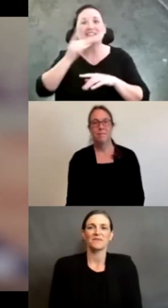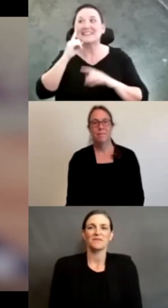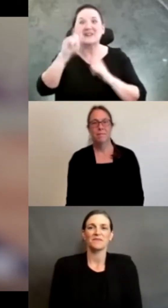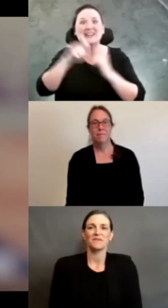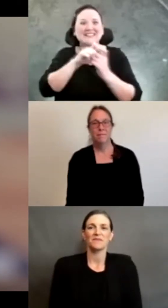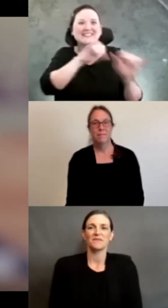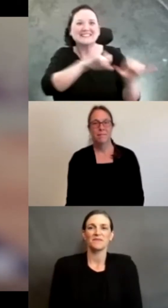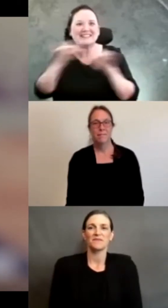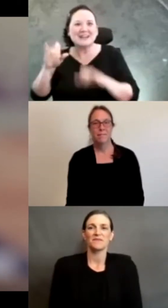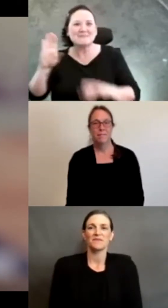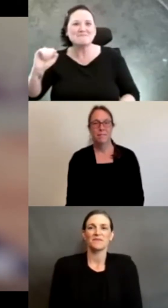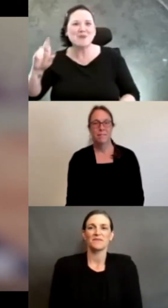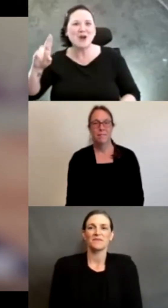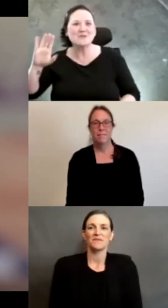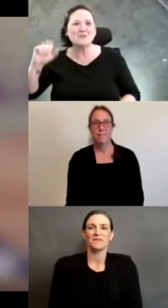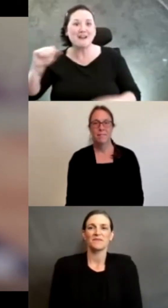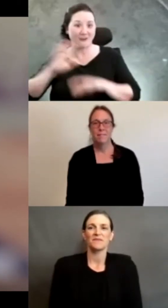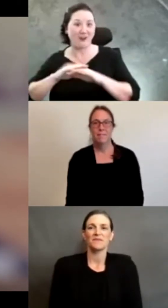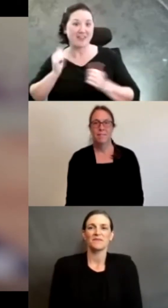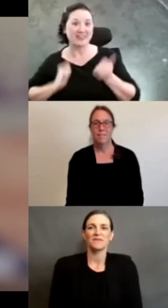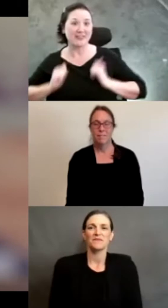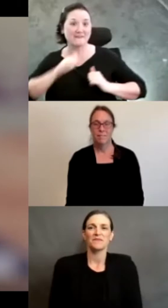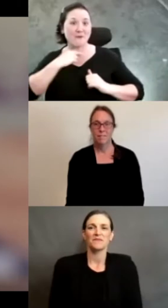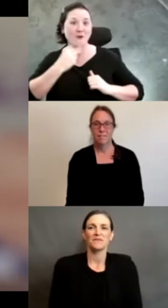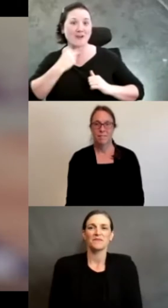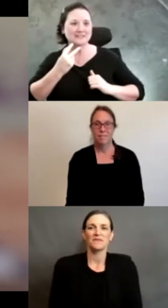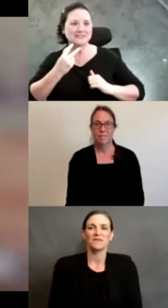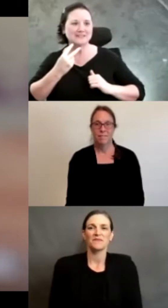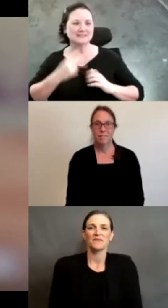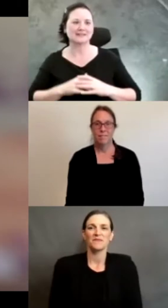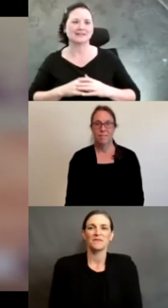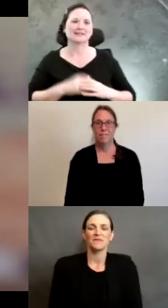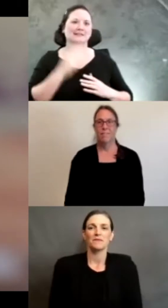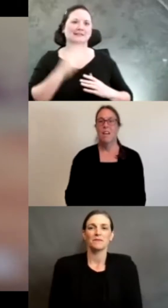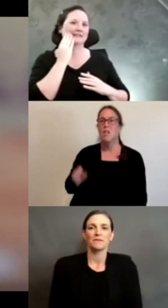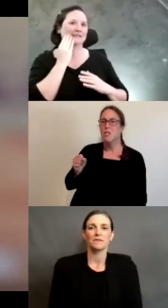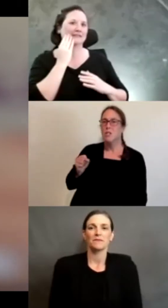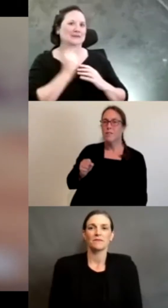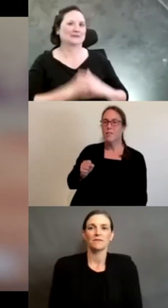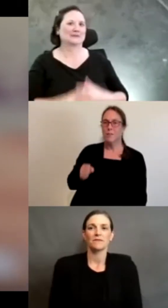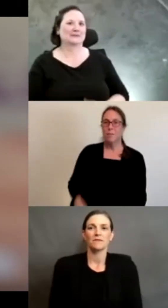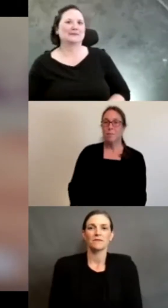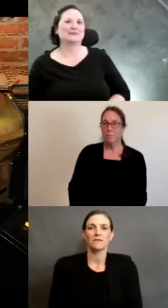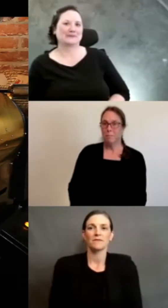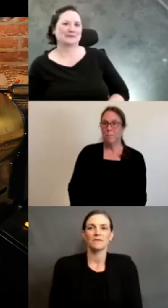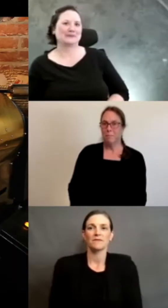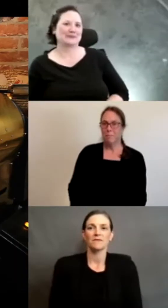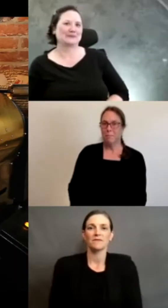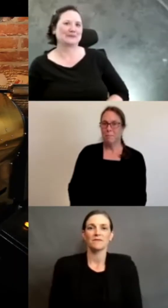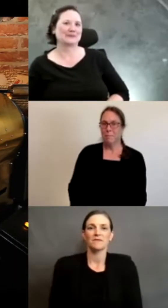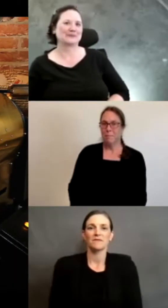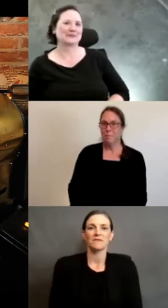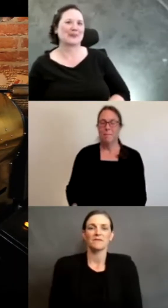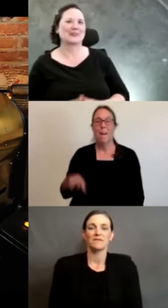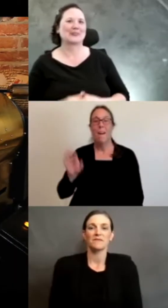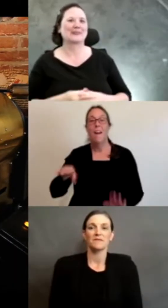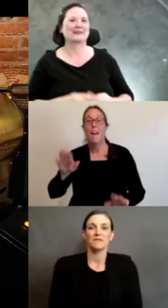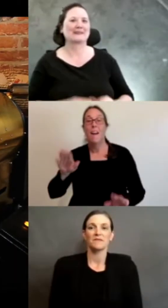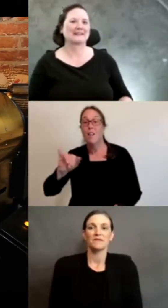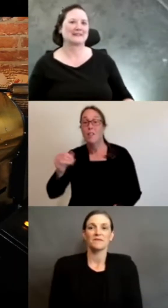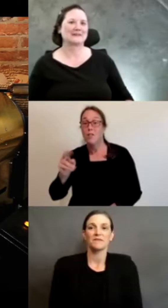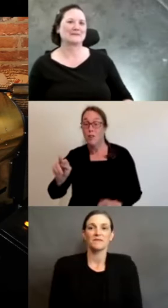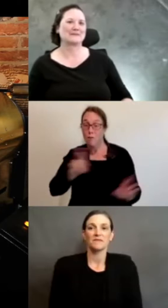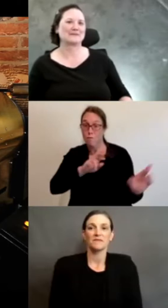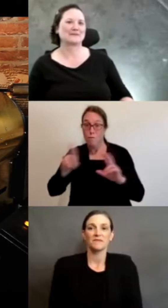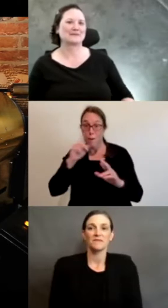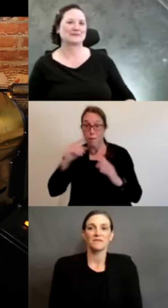She is so good. The finalists are coming up, you know. I can't wait. Hey, John. Ready for the new season